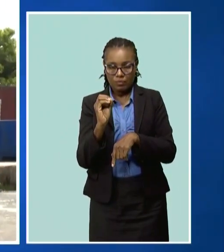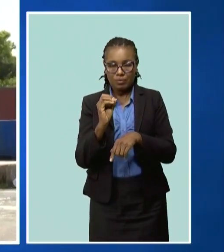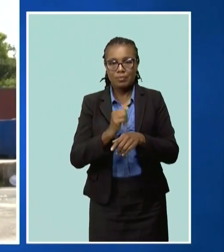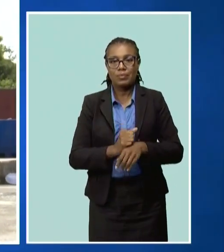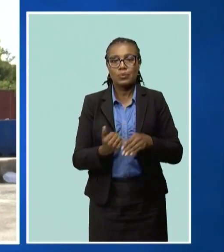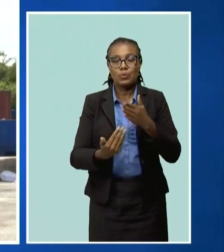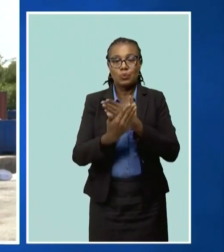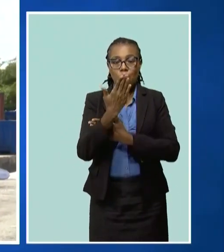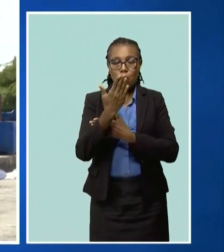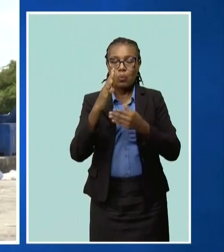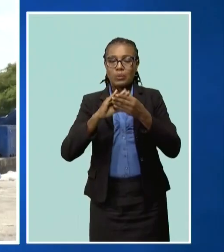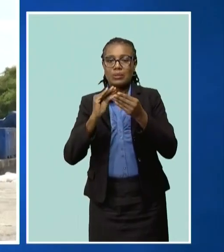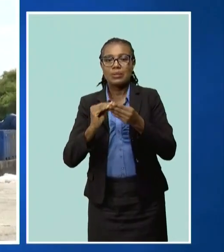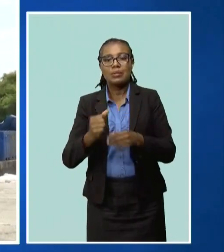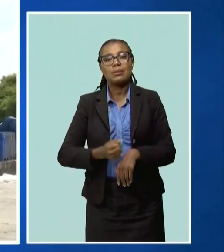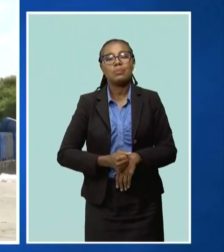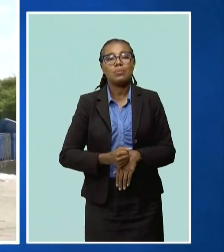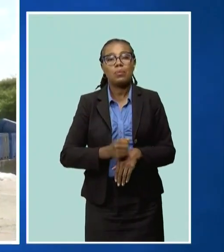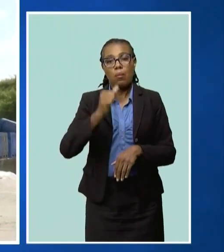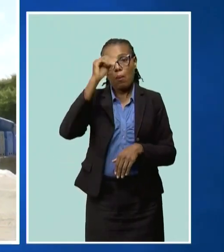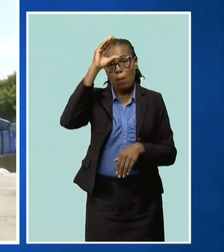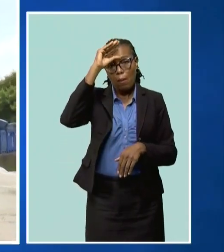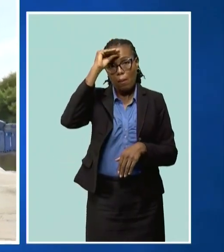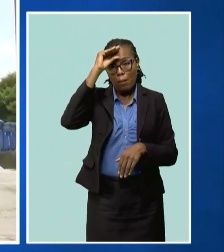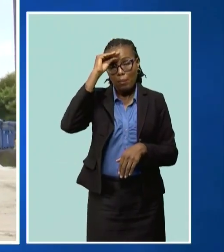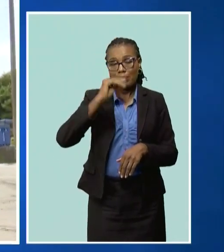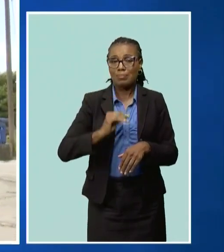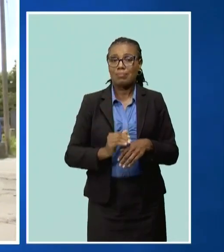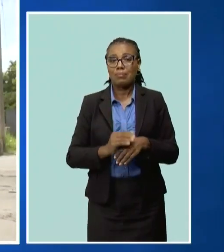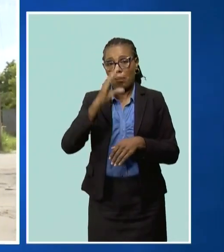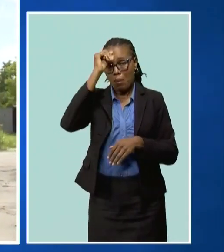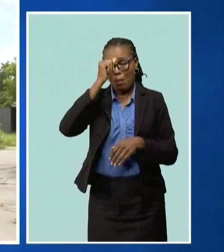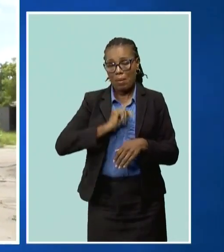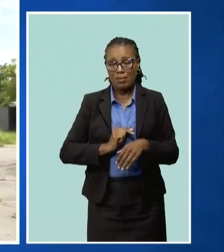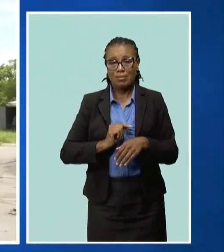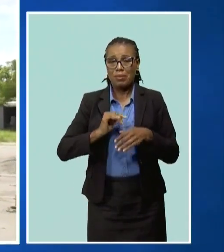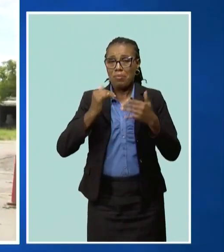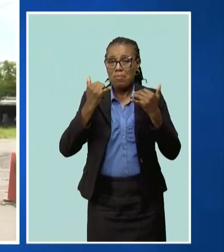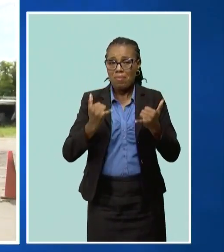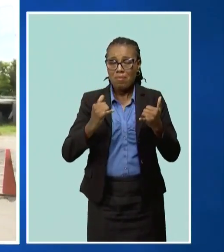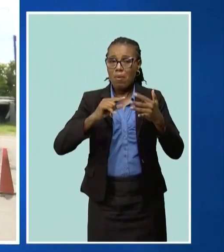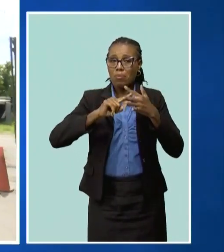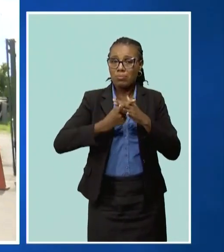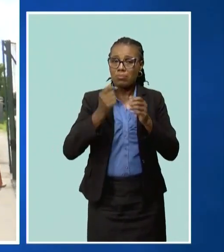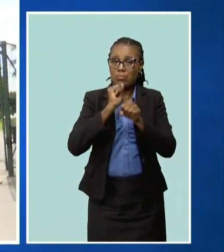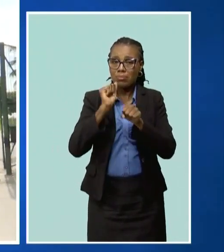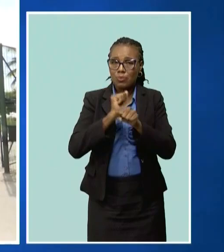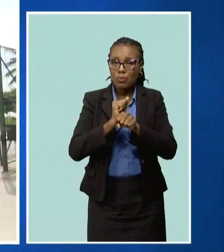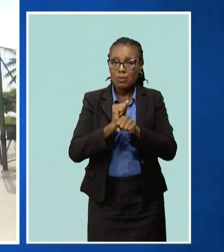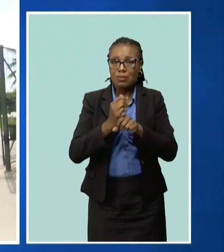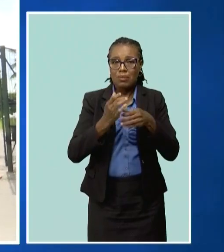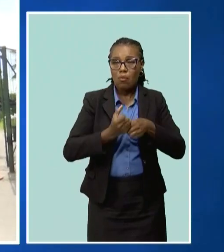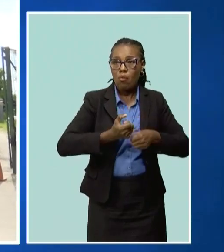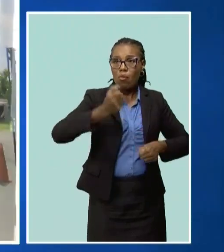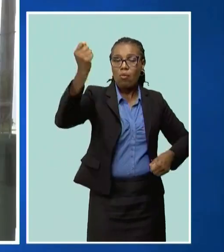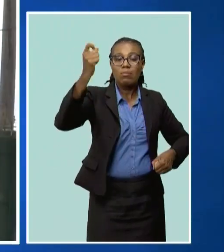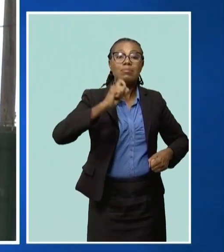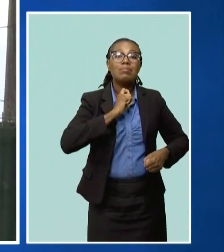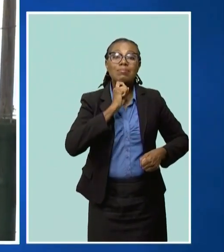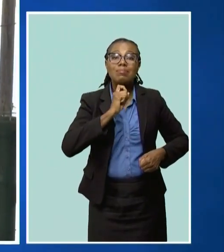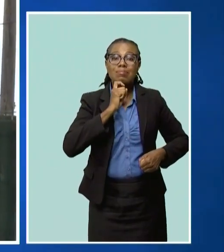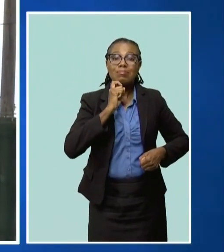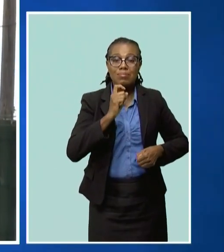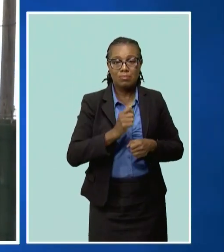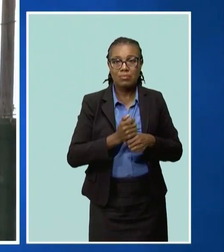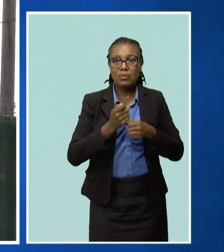CBC News the male worker who just started the job was handling a long metal object being hoisted by a crane